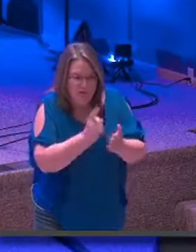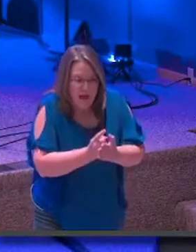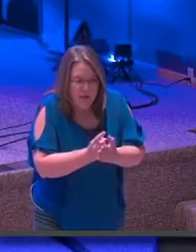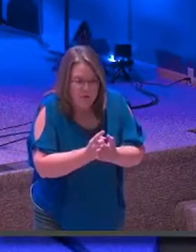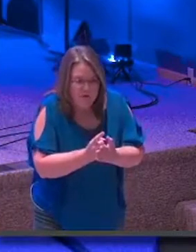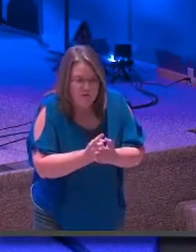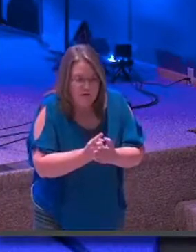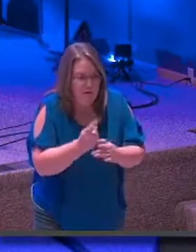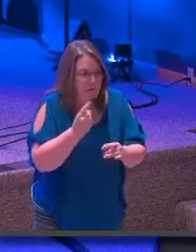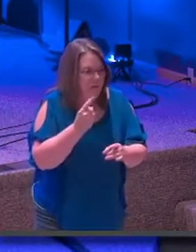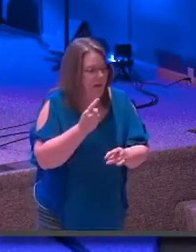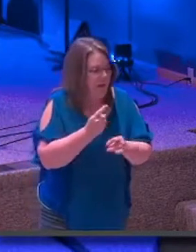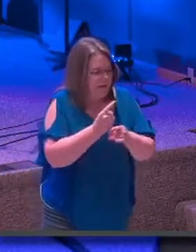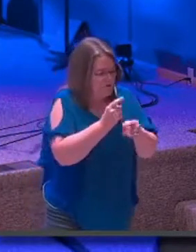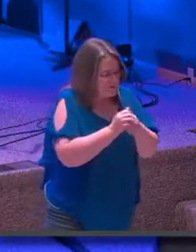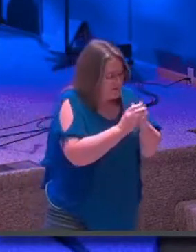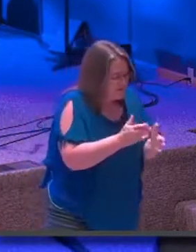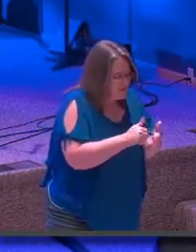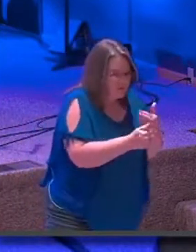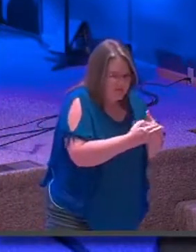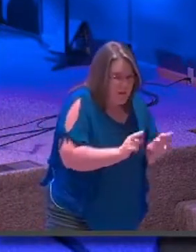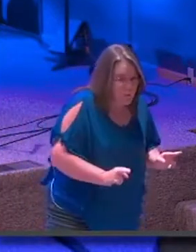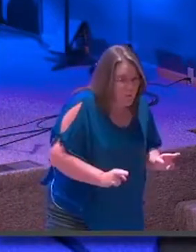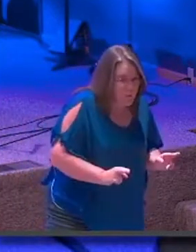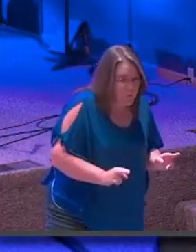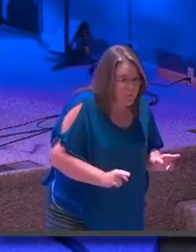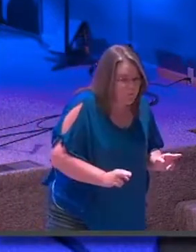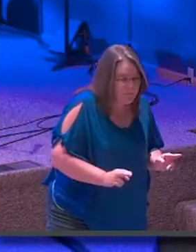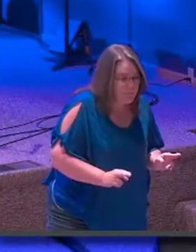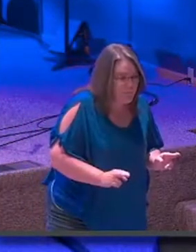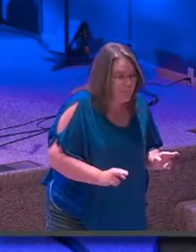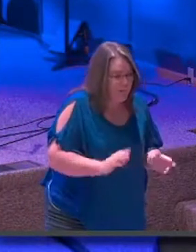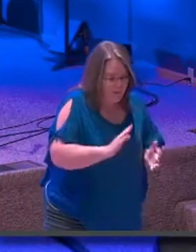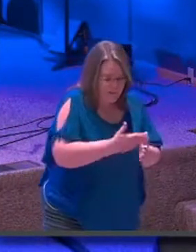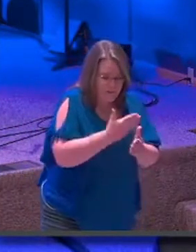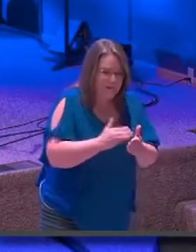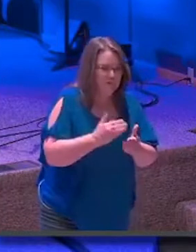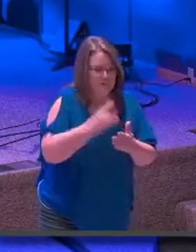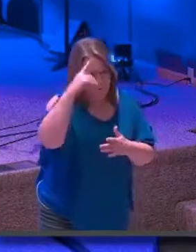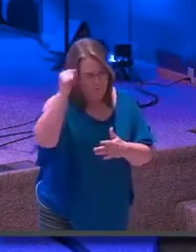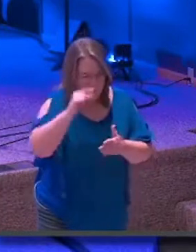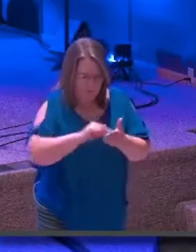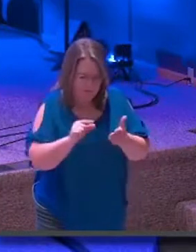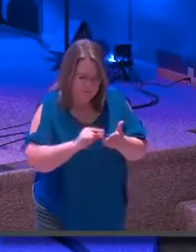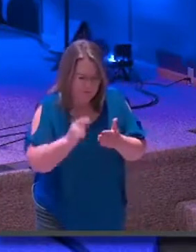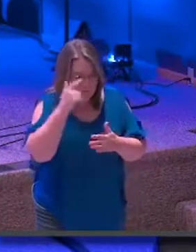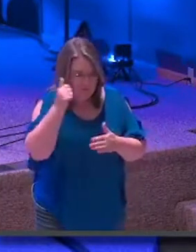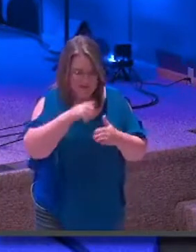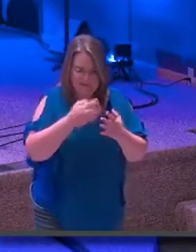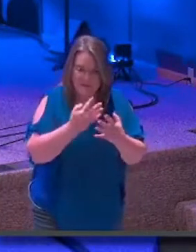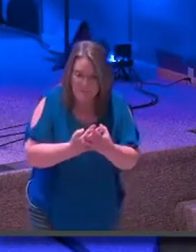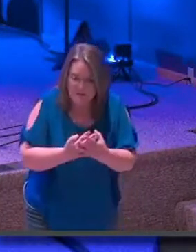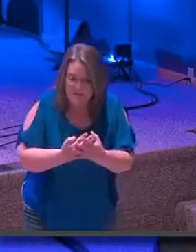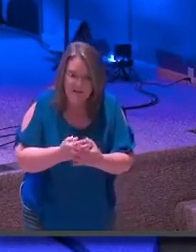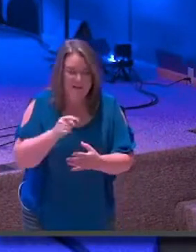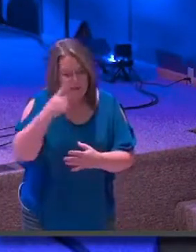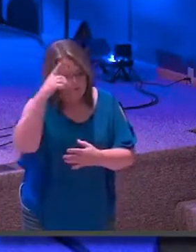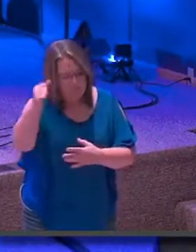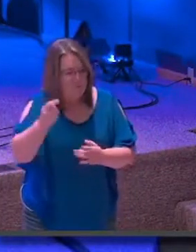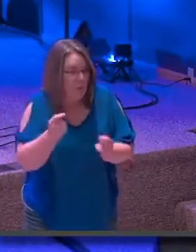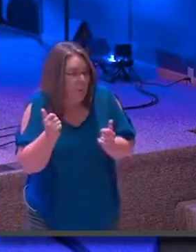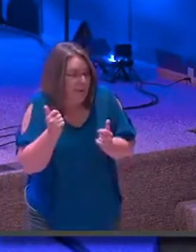And just the leaders in that room, they share memorized scripture, because in prison they have to memorize it real quick because their